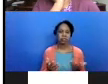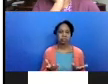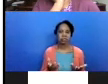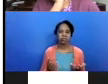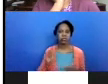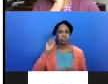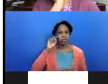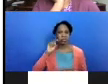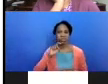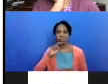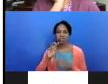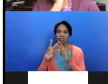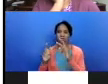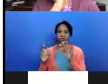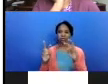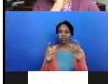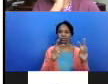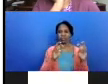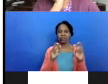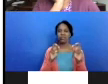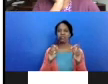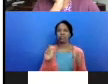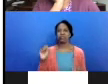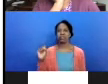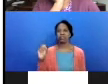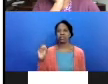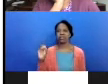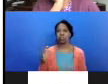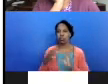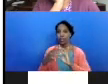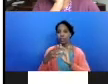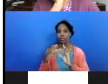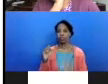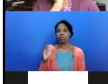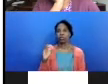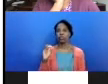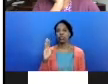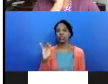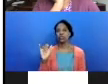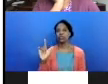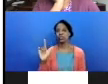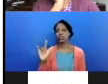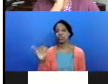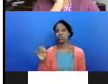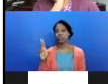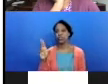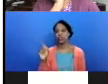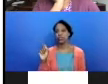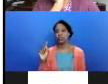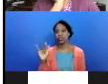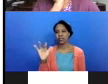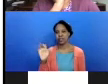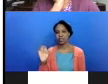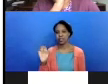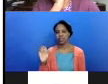was important to me, remains important. And at the same time, there was a lot of this kind of oppositional engagement. So, and